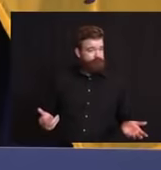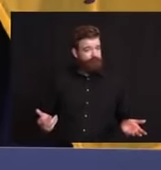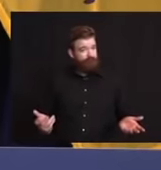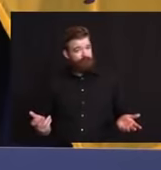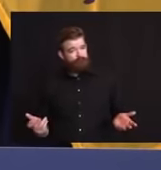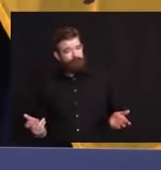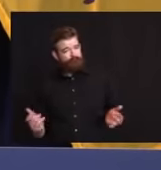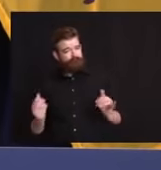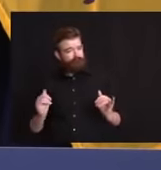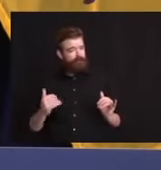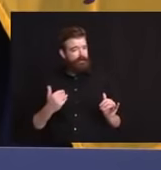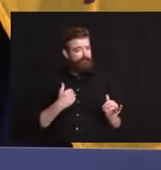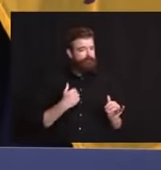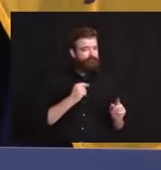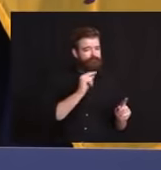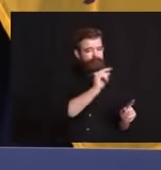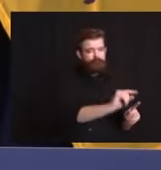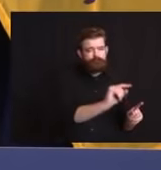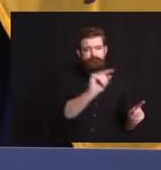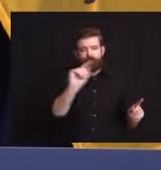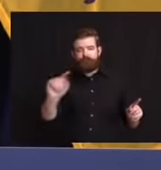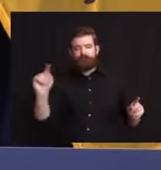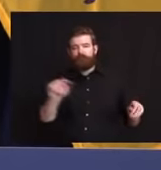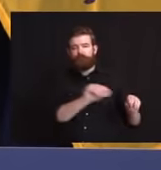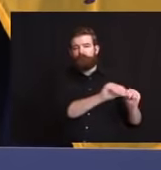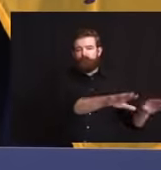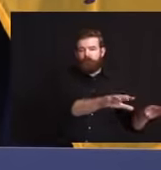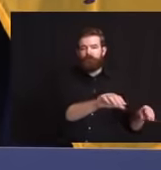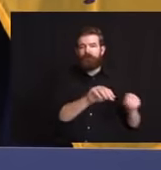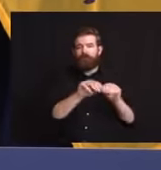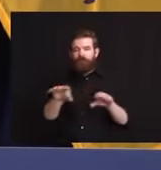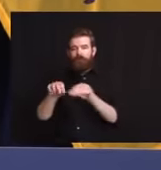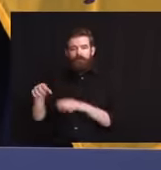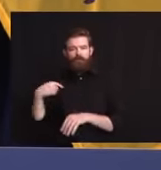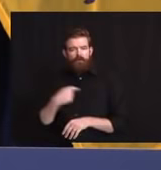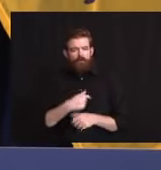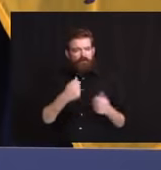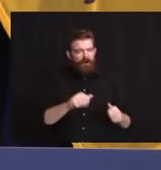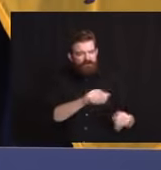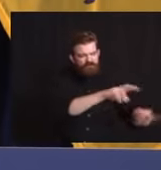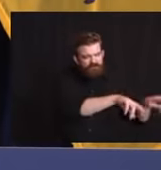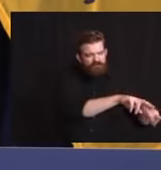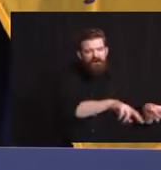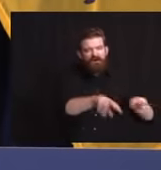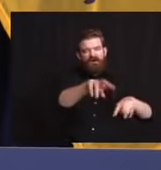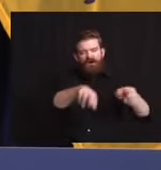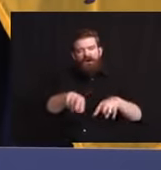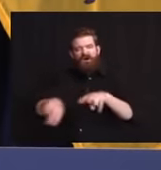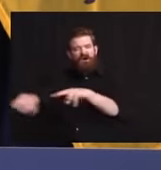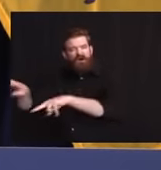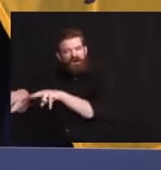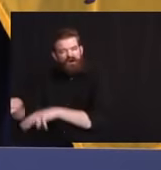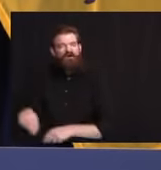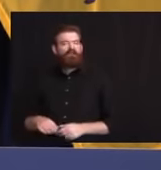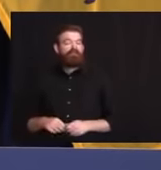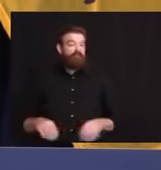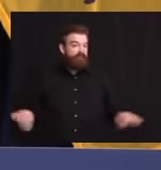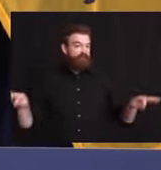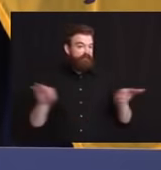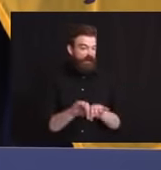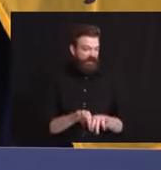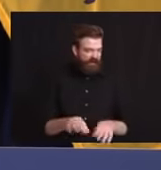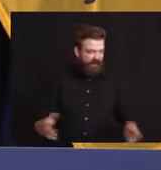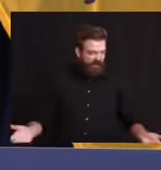outbreaks that we try to track, and Judy and Tina and their teams try to track, are not of enormous importance and